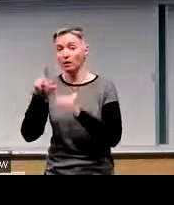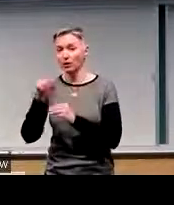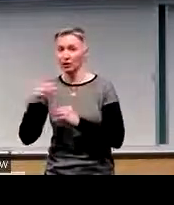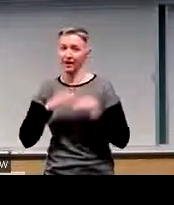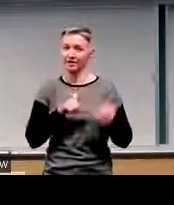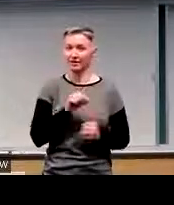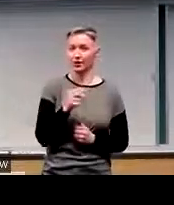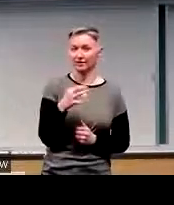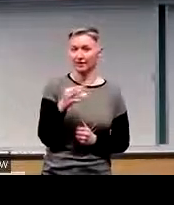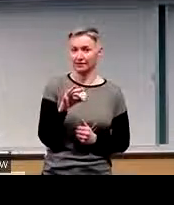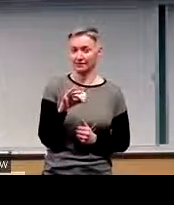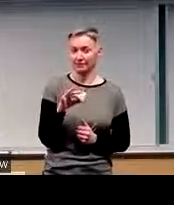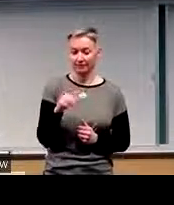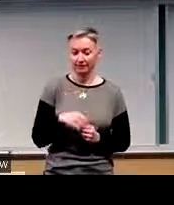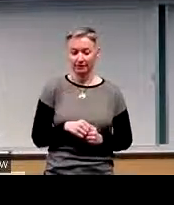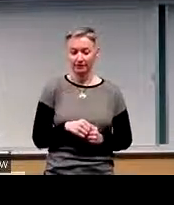2019.